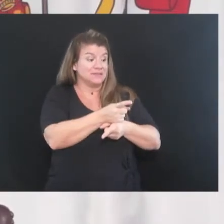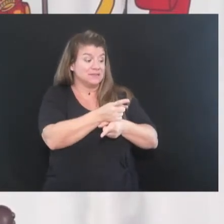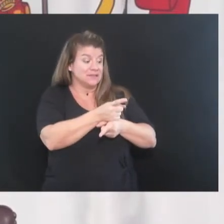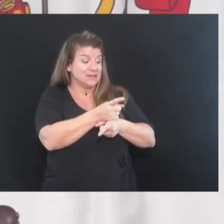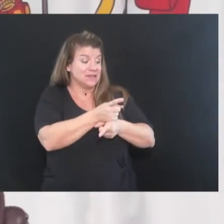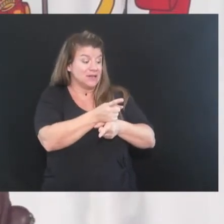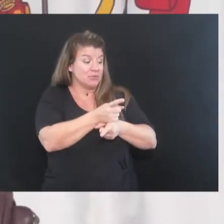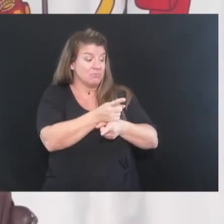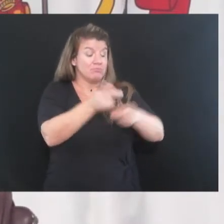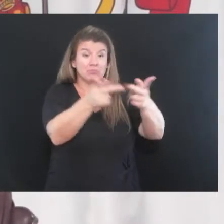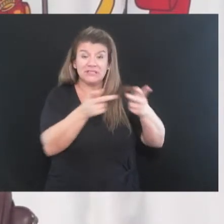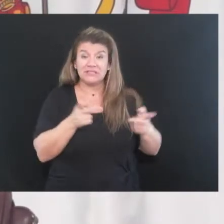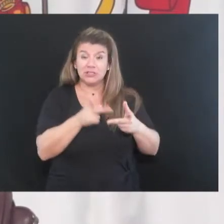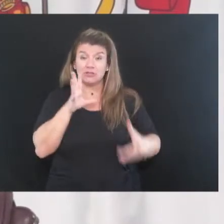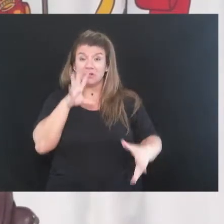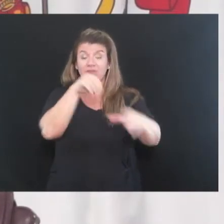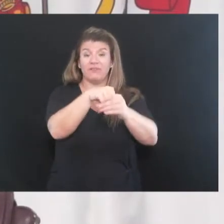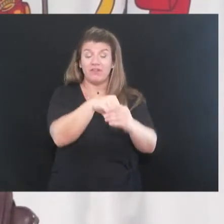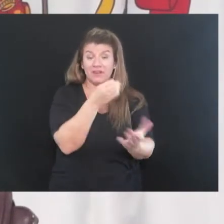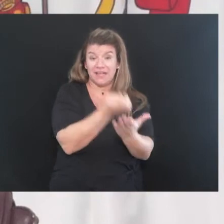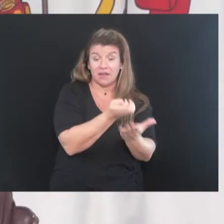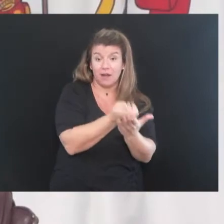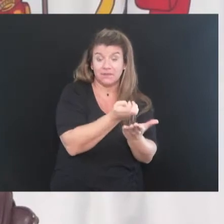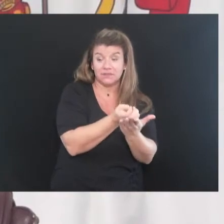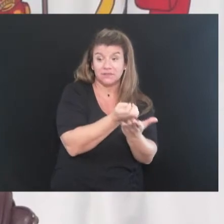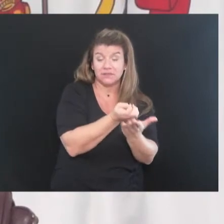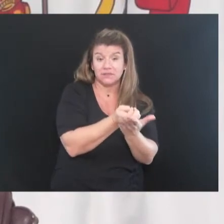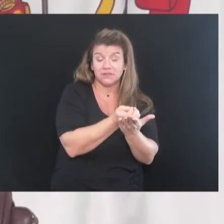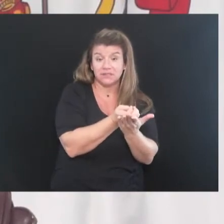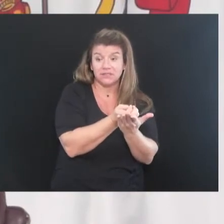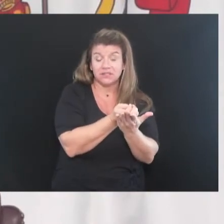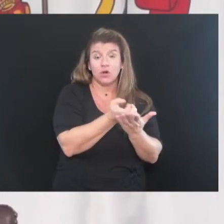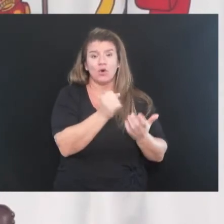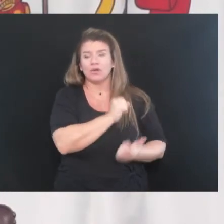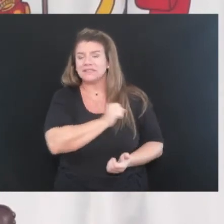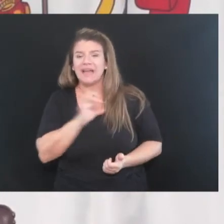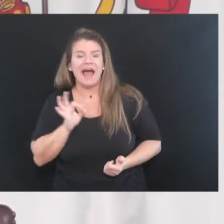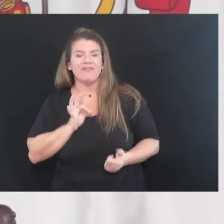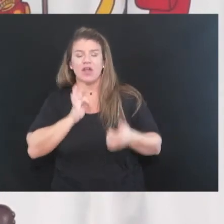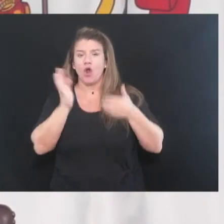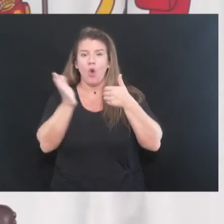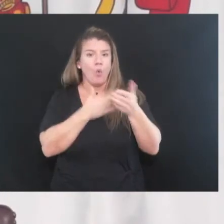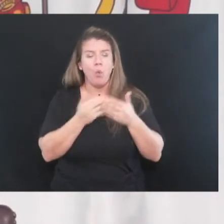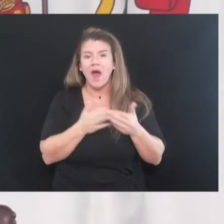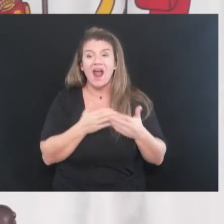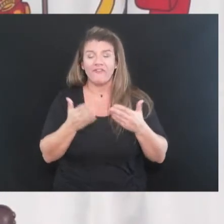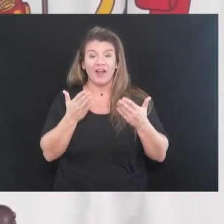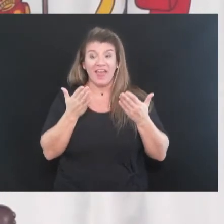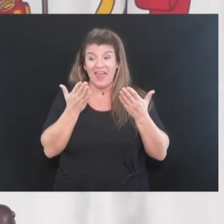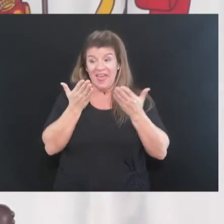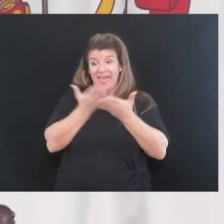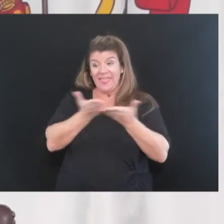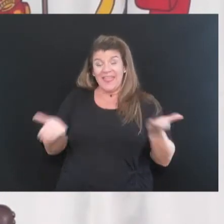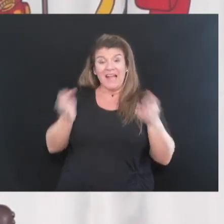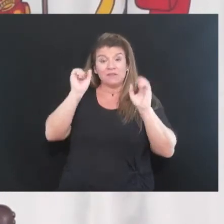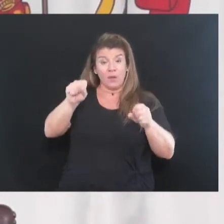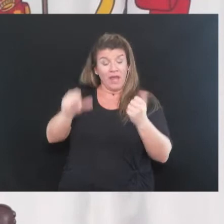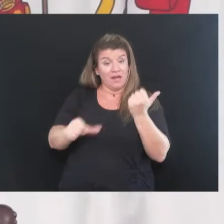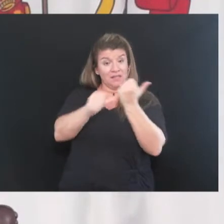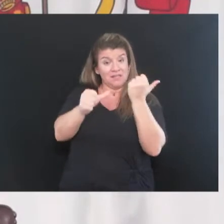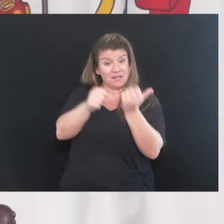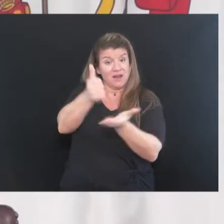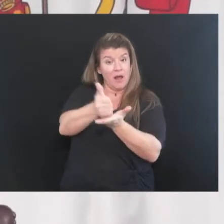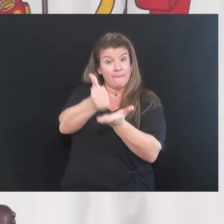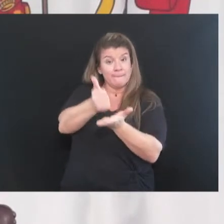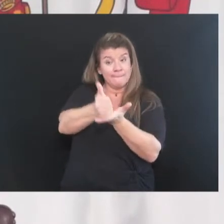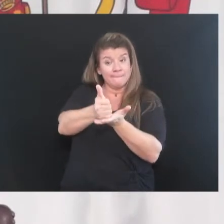the economics of the hospital, you know, or staffing or whatever things that maybe we can assist and help with.